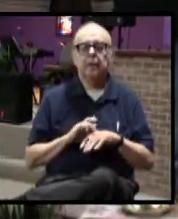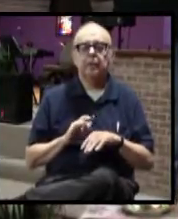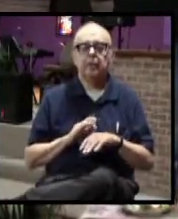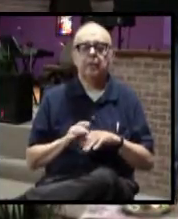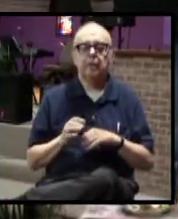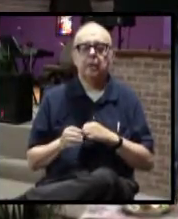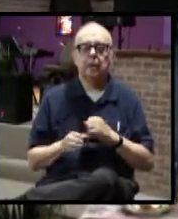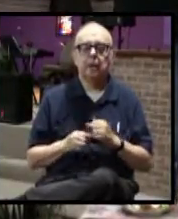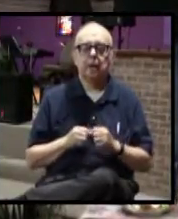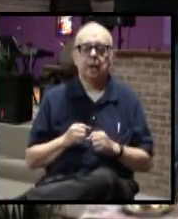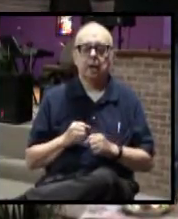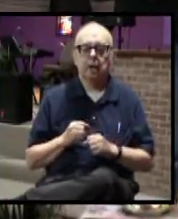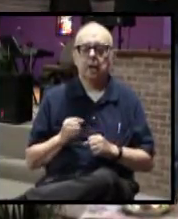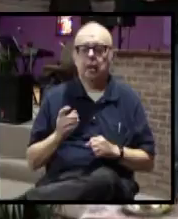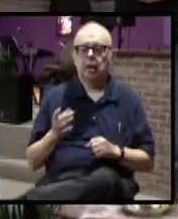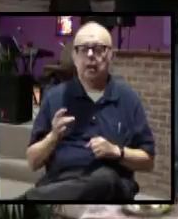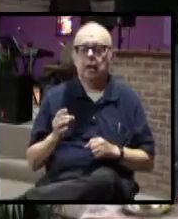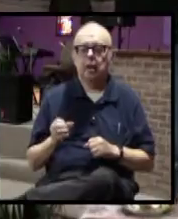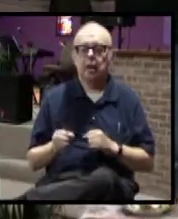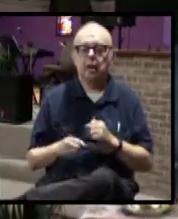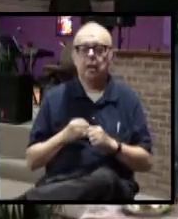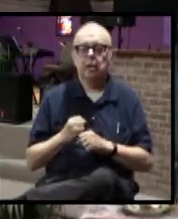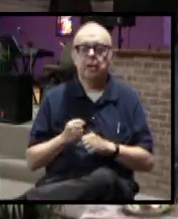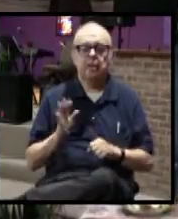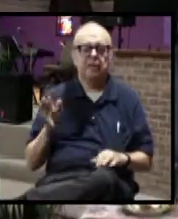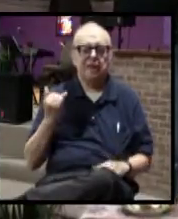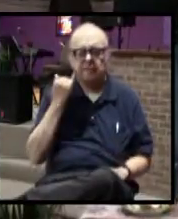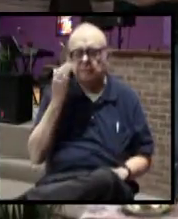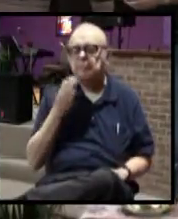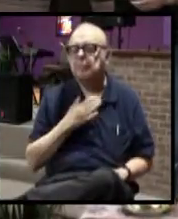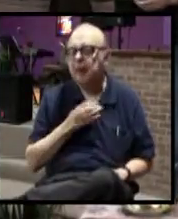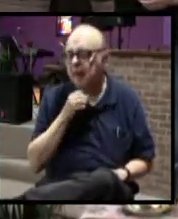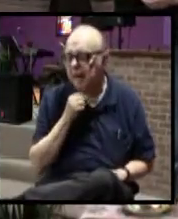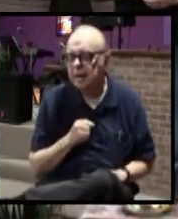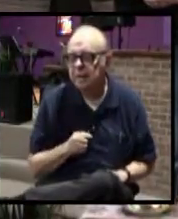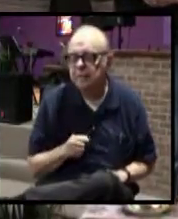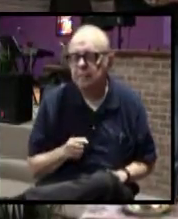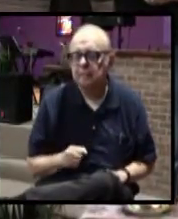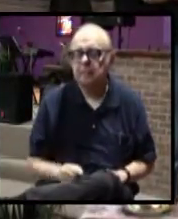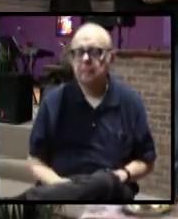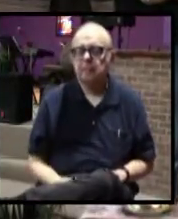In the early age that I was, and some of you are my age,